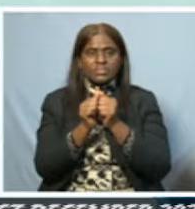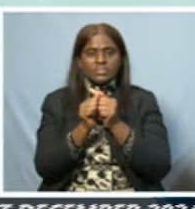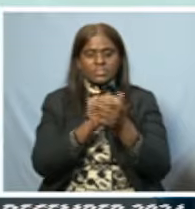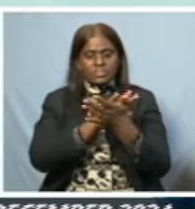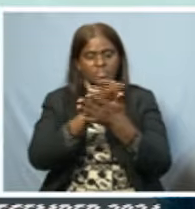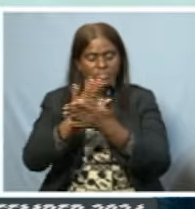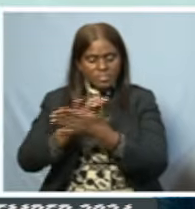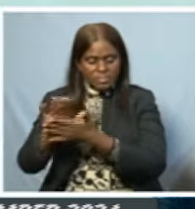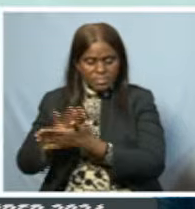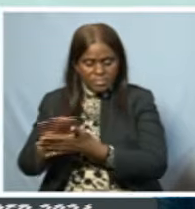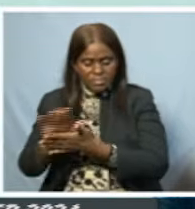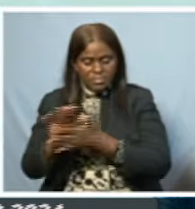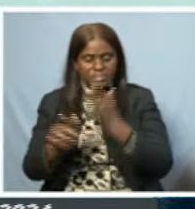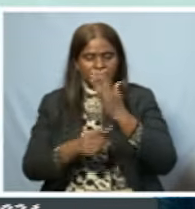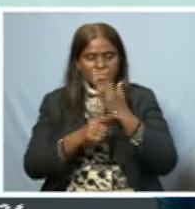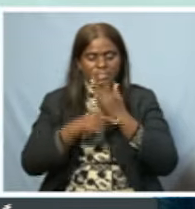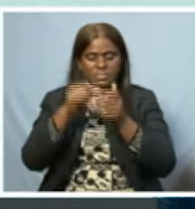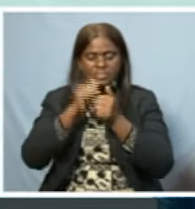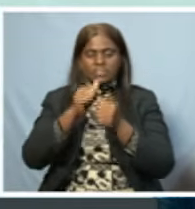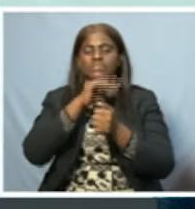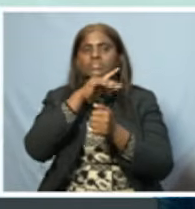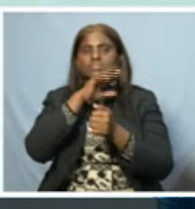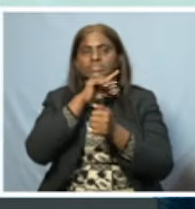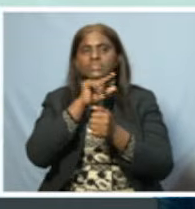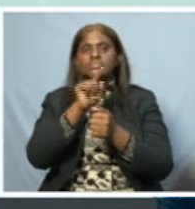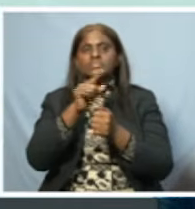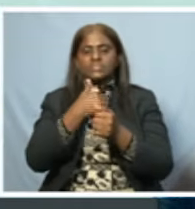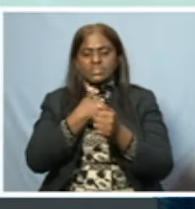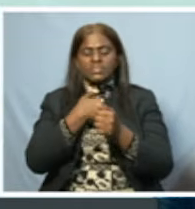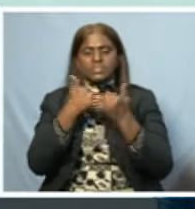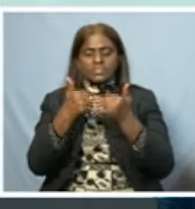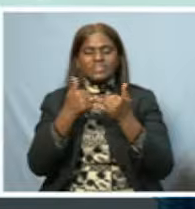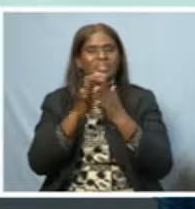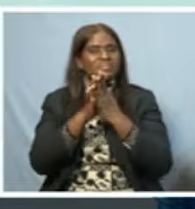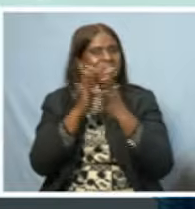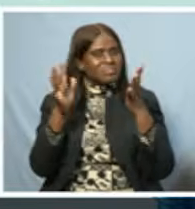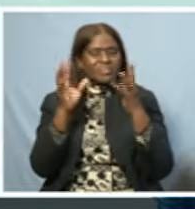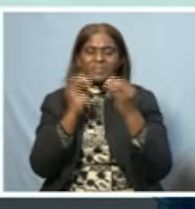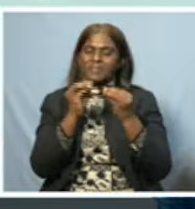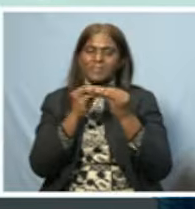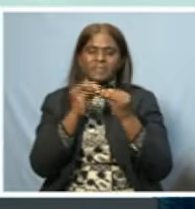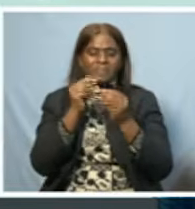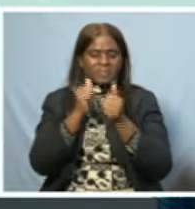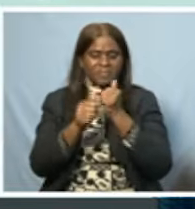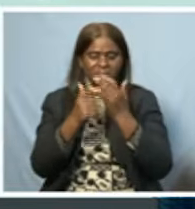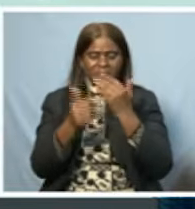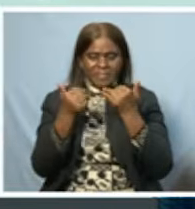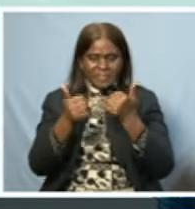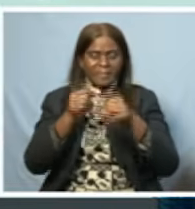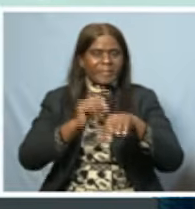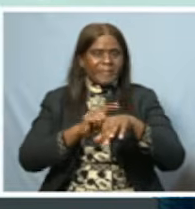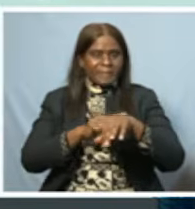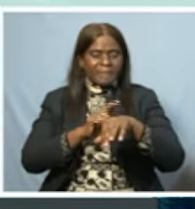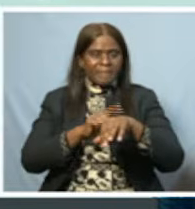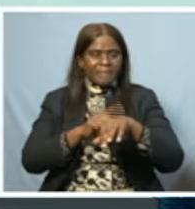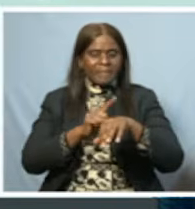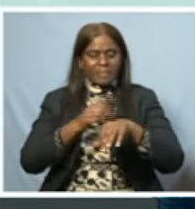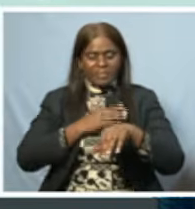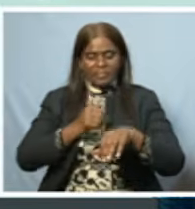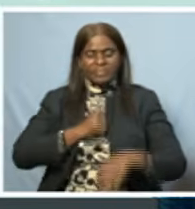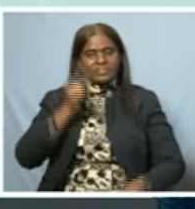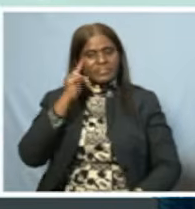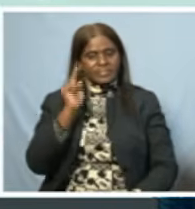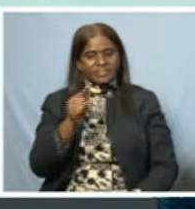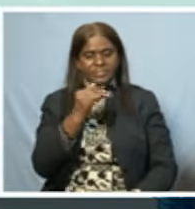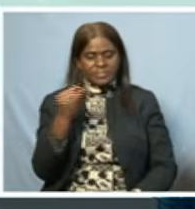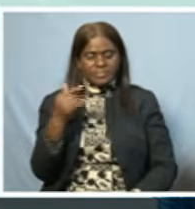cleaning our town, because the dumping, it has been too much, which at the moment, I think that issue